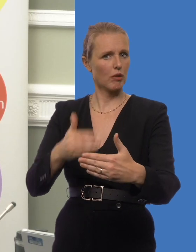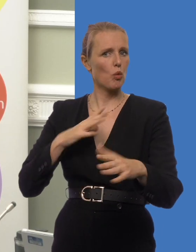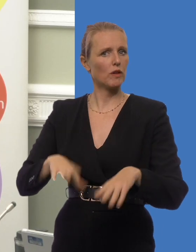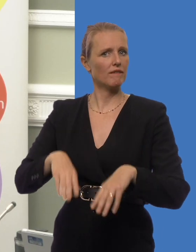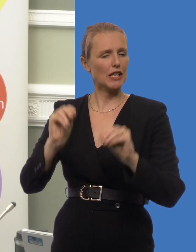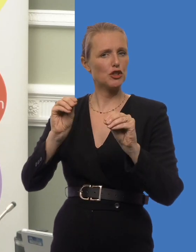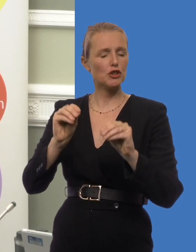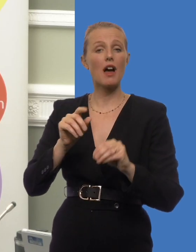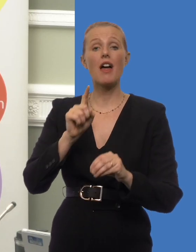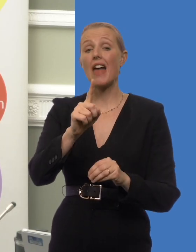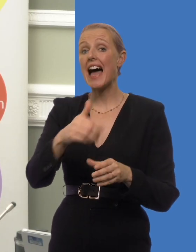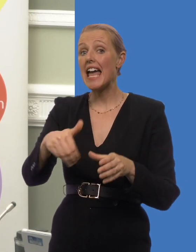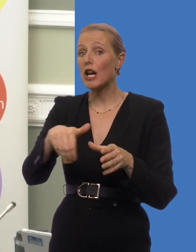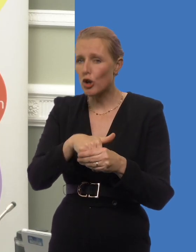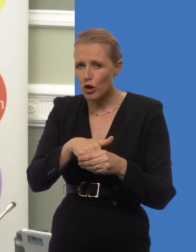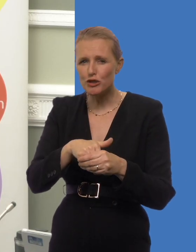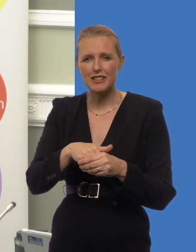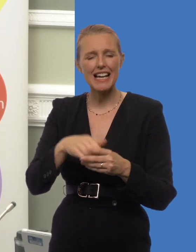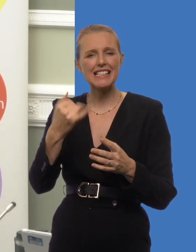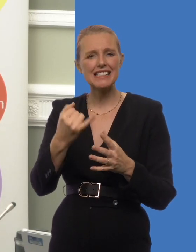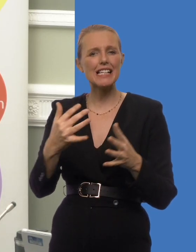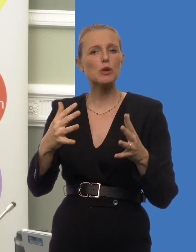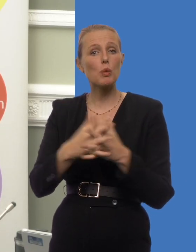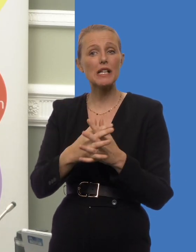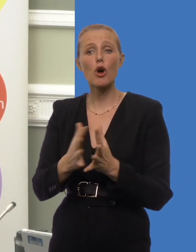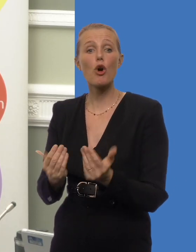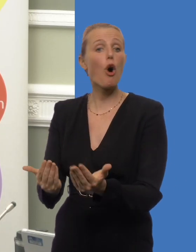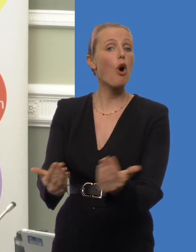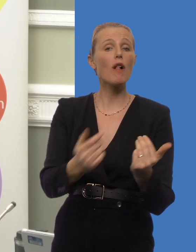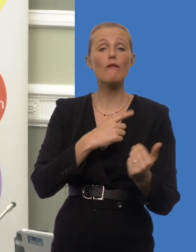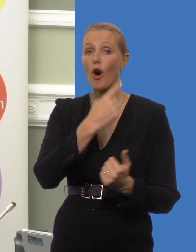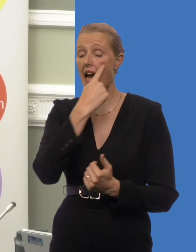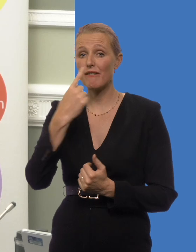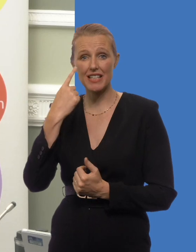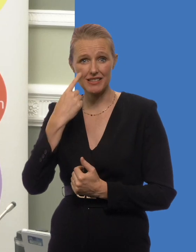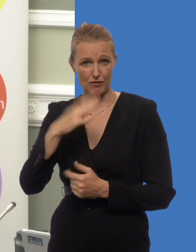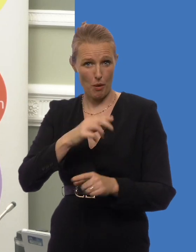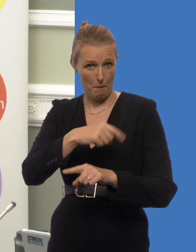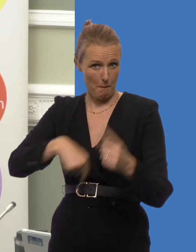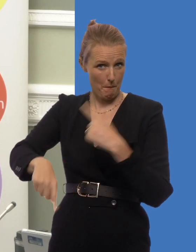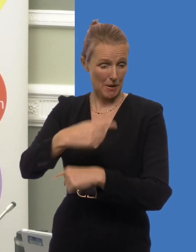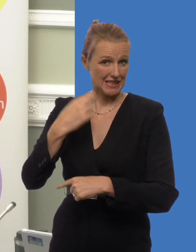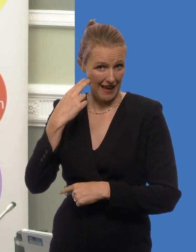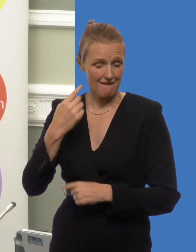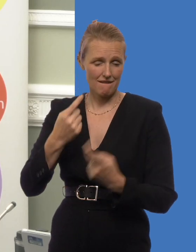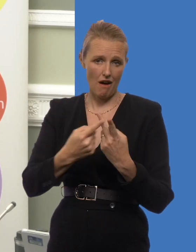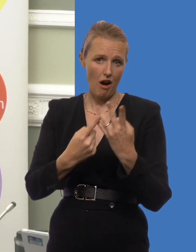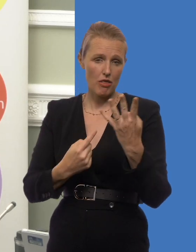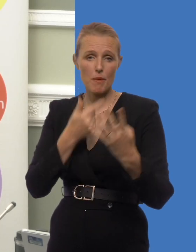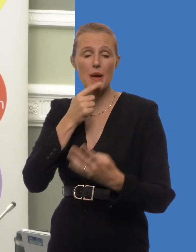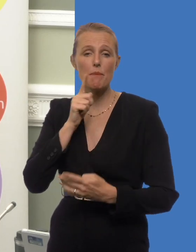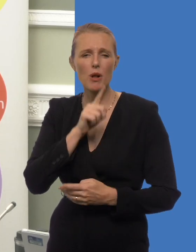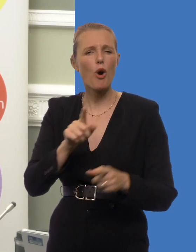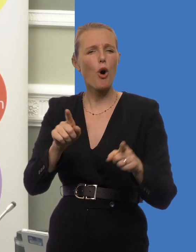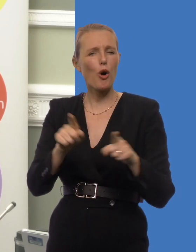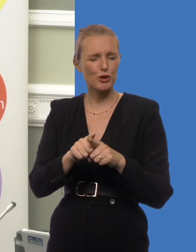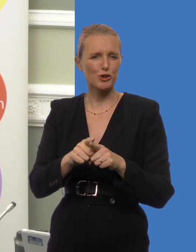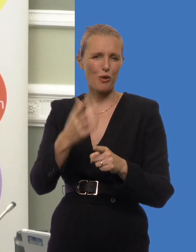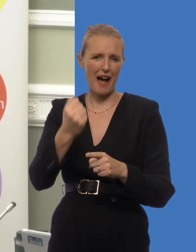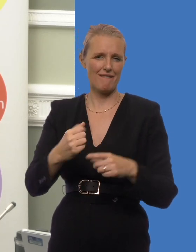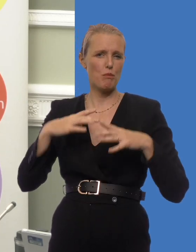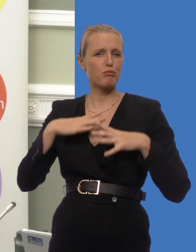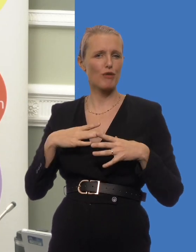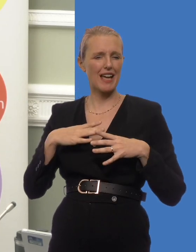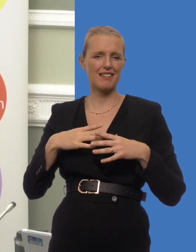this includes a period of 6-week call for evidence, and also the fact that there will be periods of recess at Easter, summer, autumn and